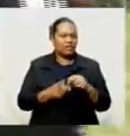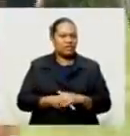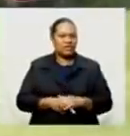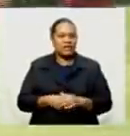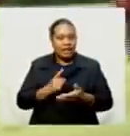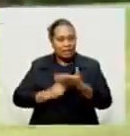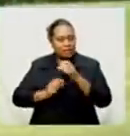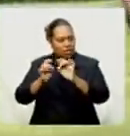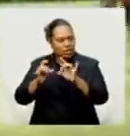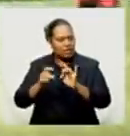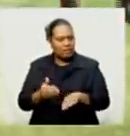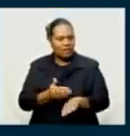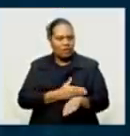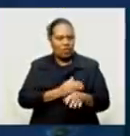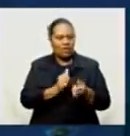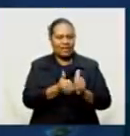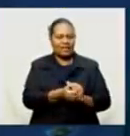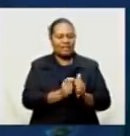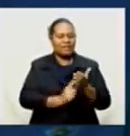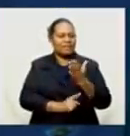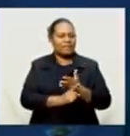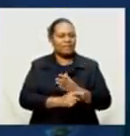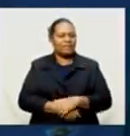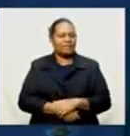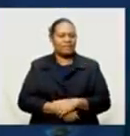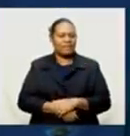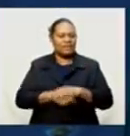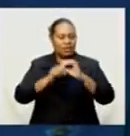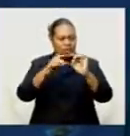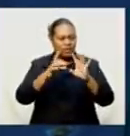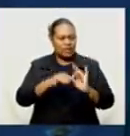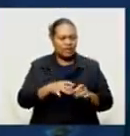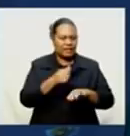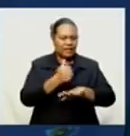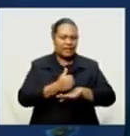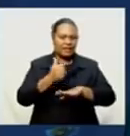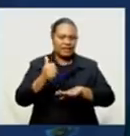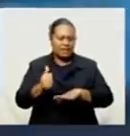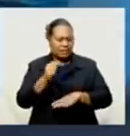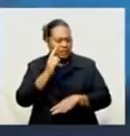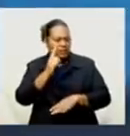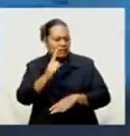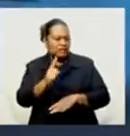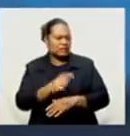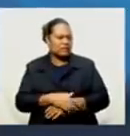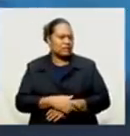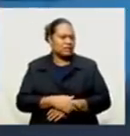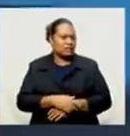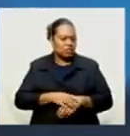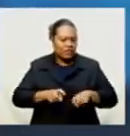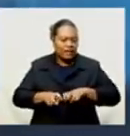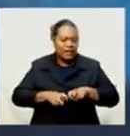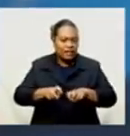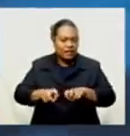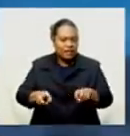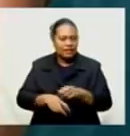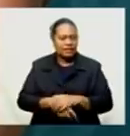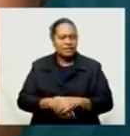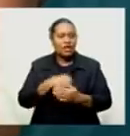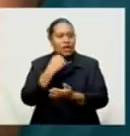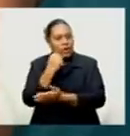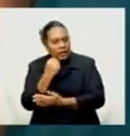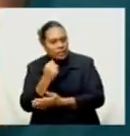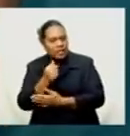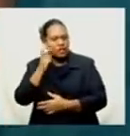Australia before the Games. The Australian government is assisting in seeing swimming and athletics and our rugby